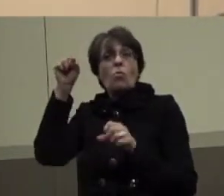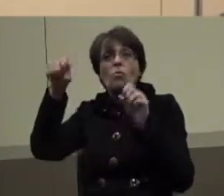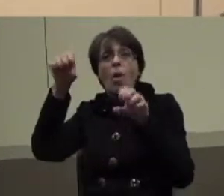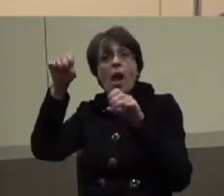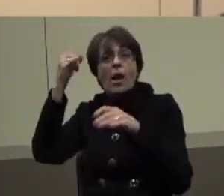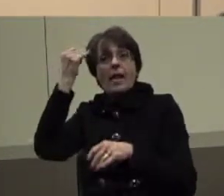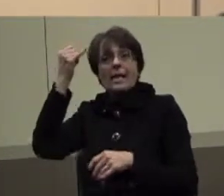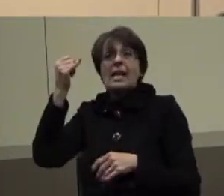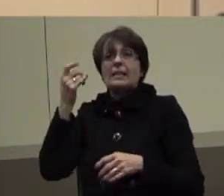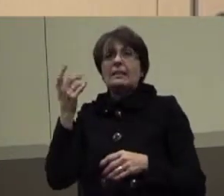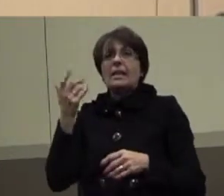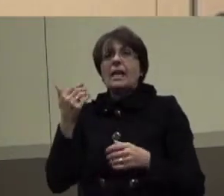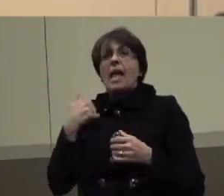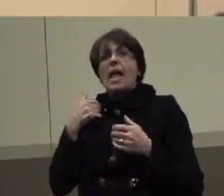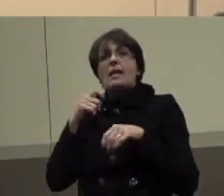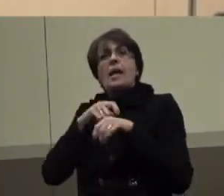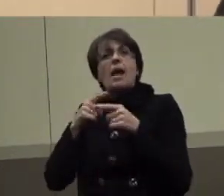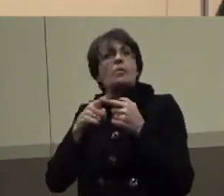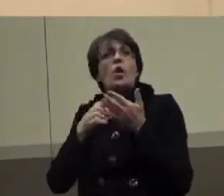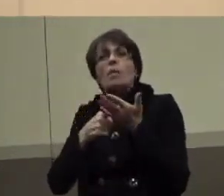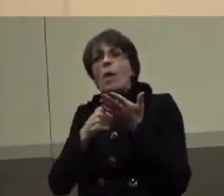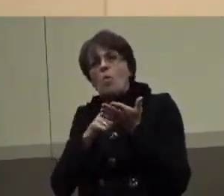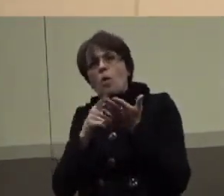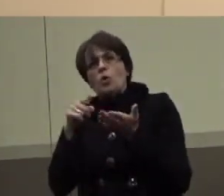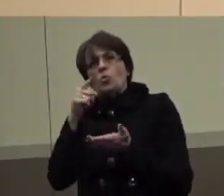had time to talk about this. What do you think?